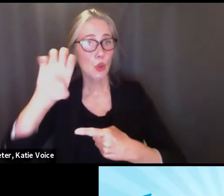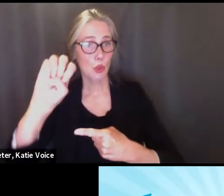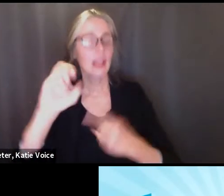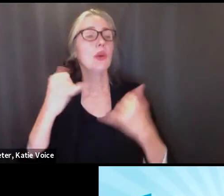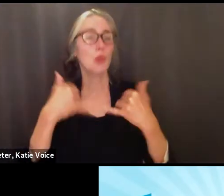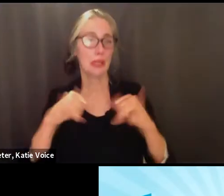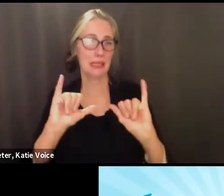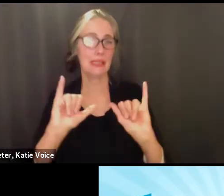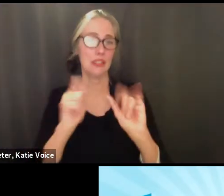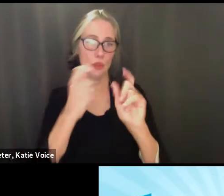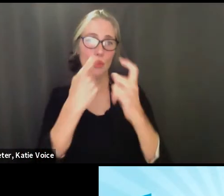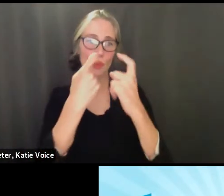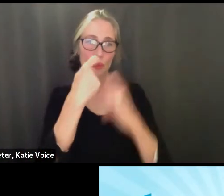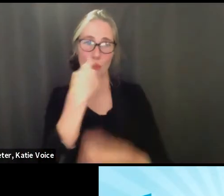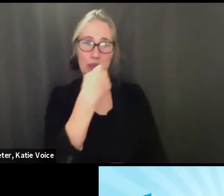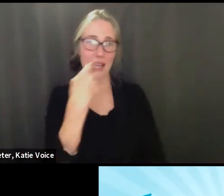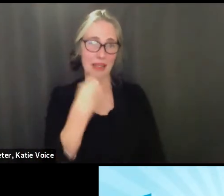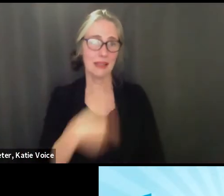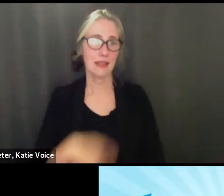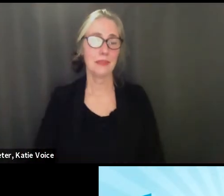slide.